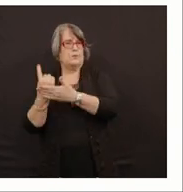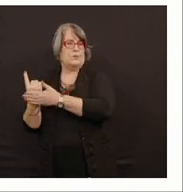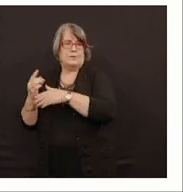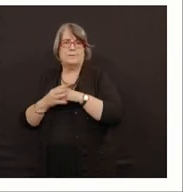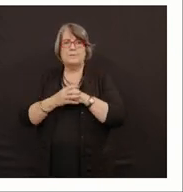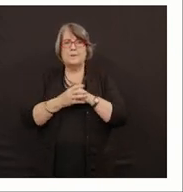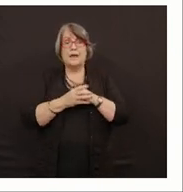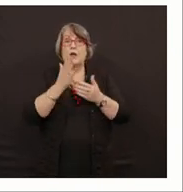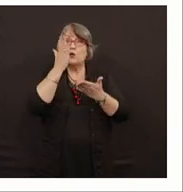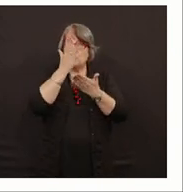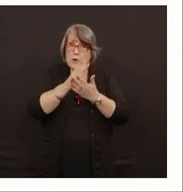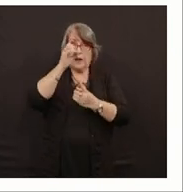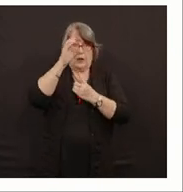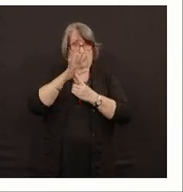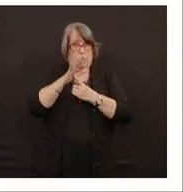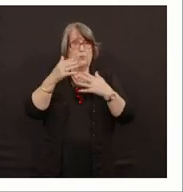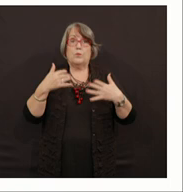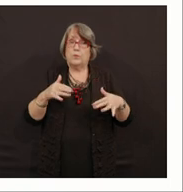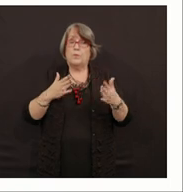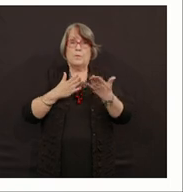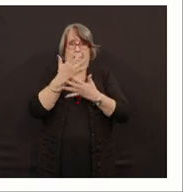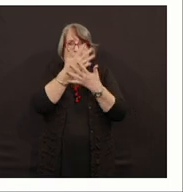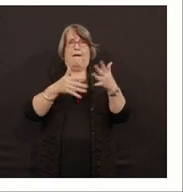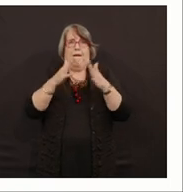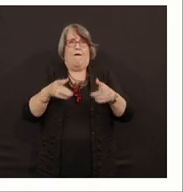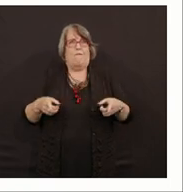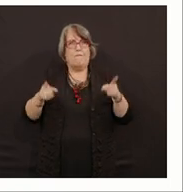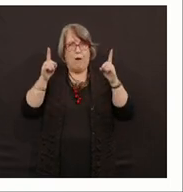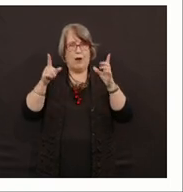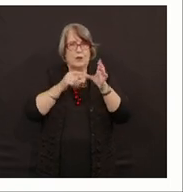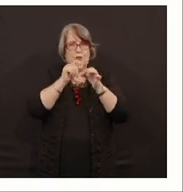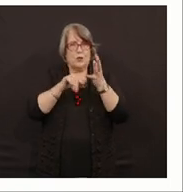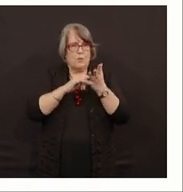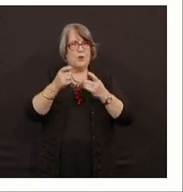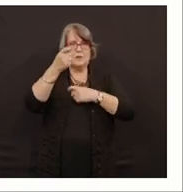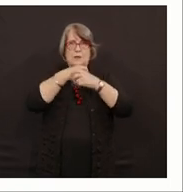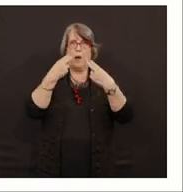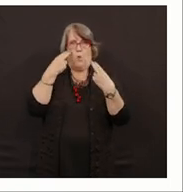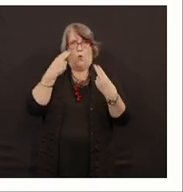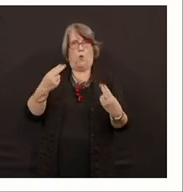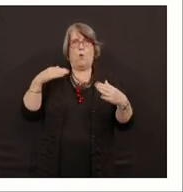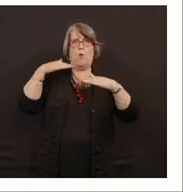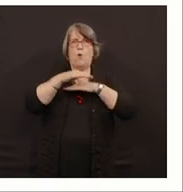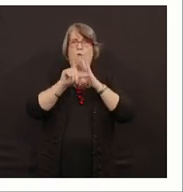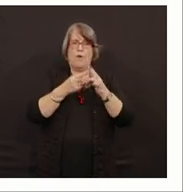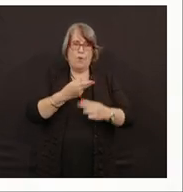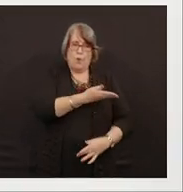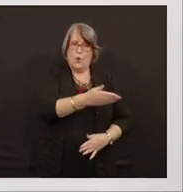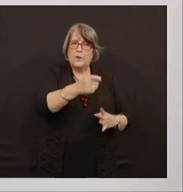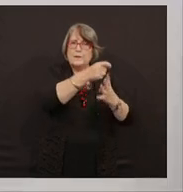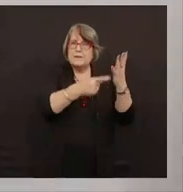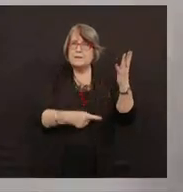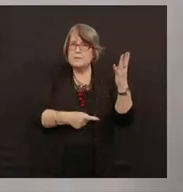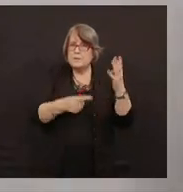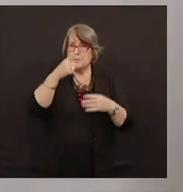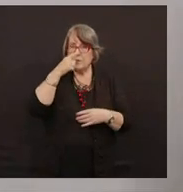And that's critically important here because of the way that violence and abuse has been normalised over time for people with disability, especially